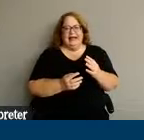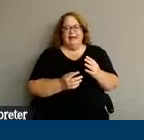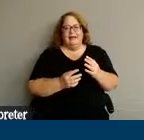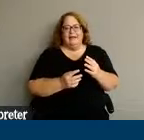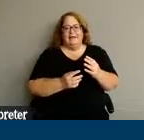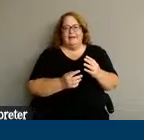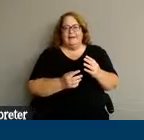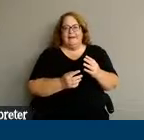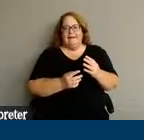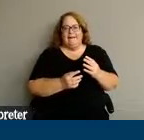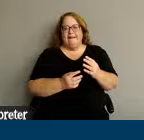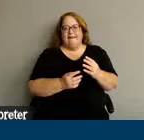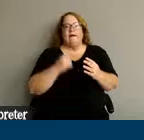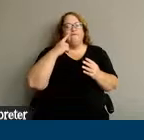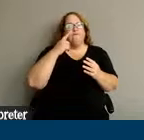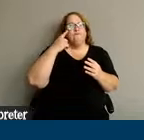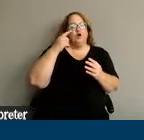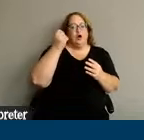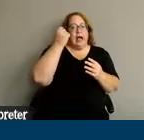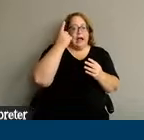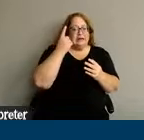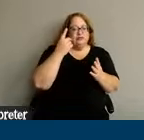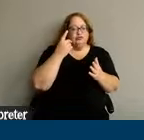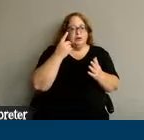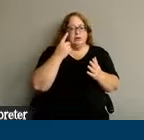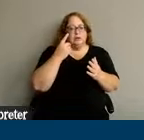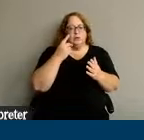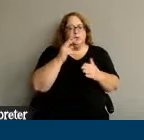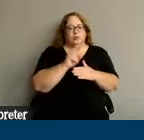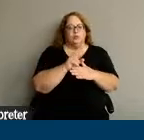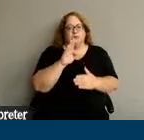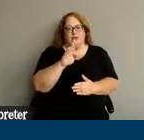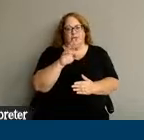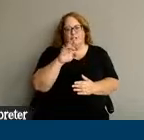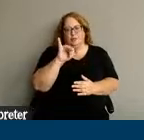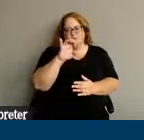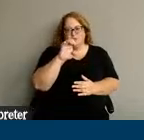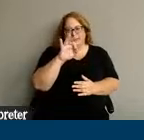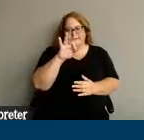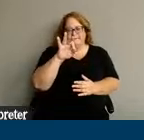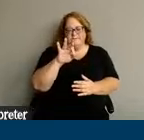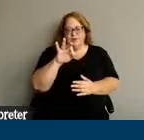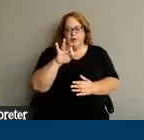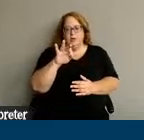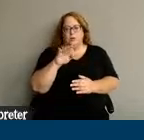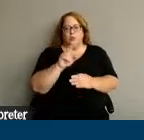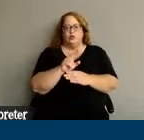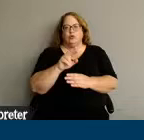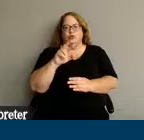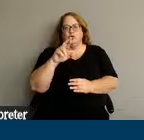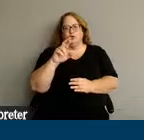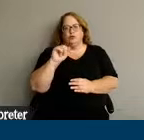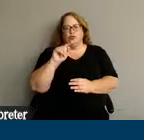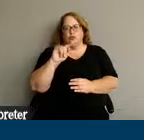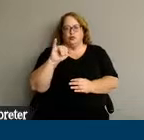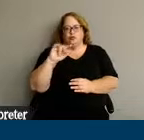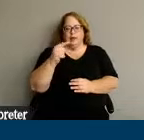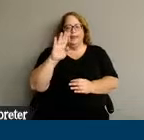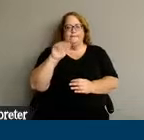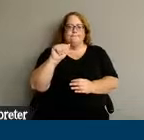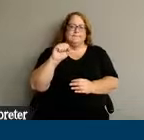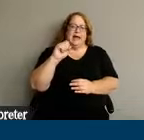For cognition, we use the brief, we use rating scales, the